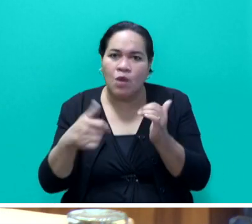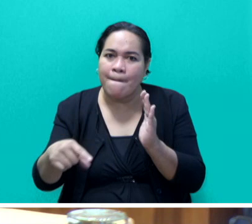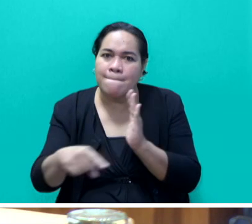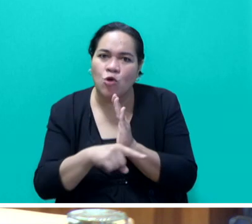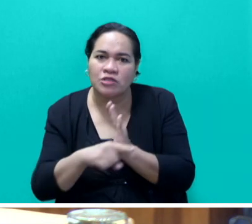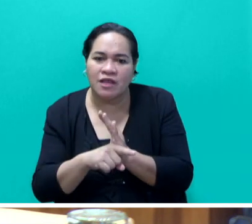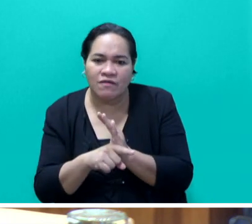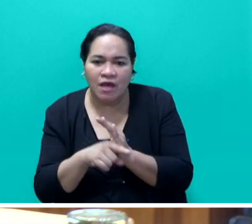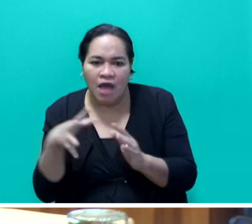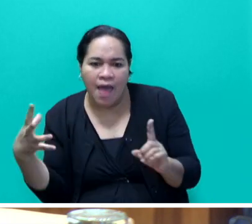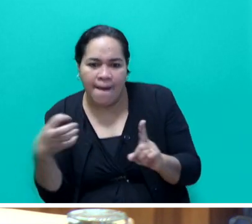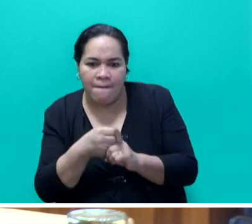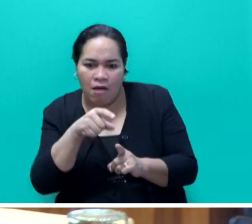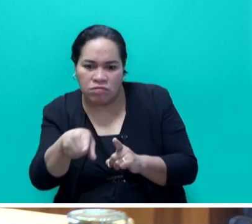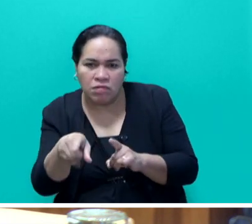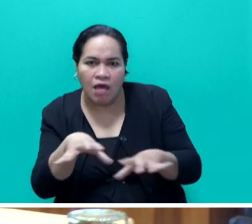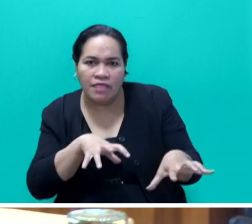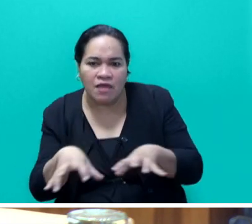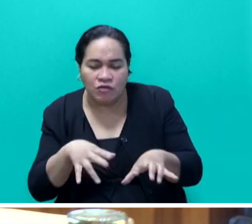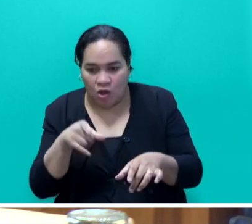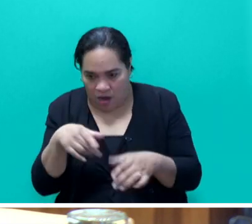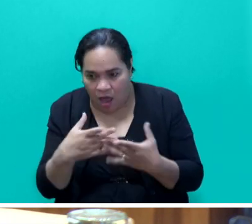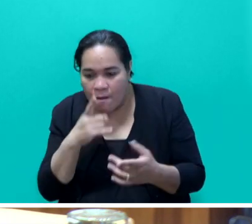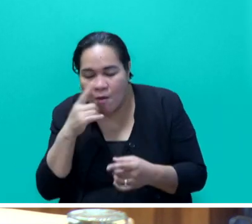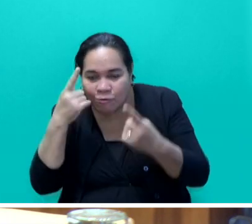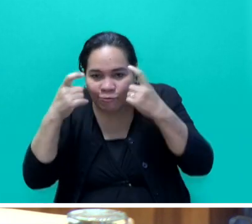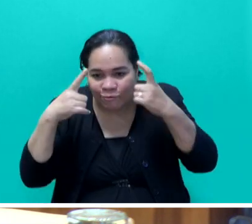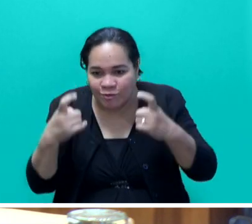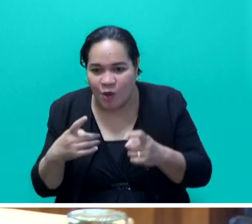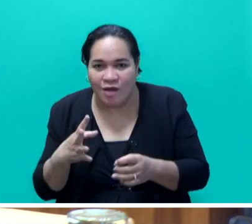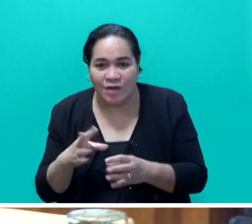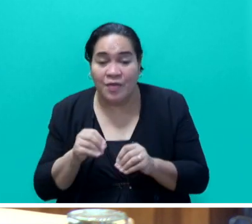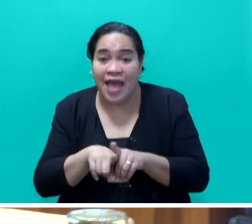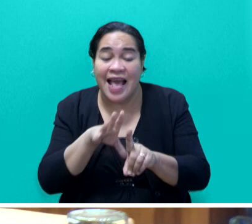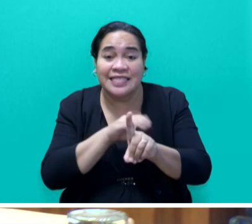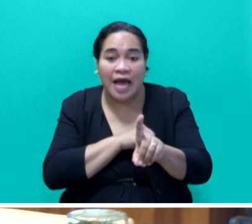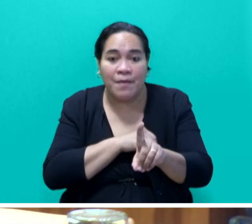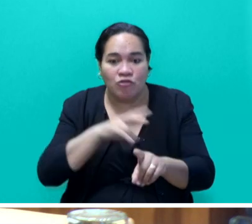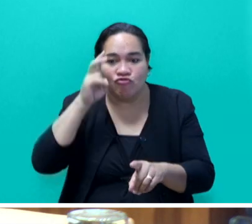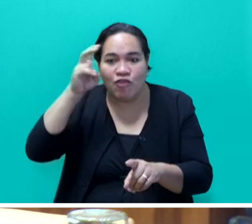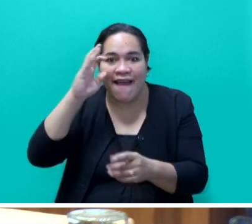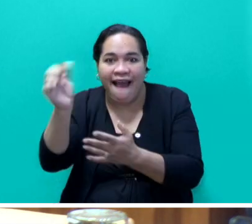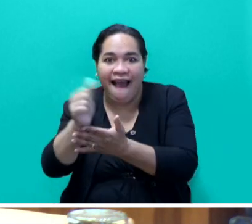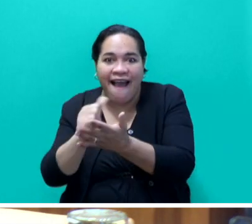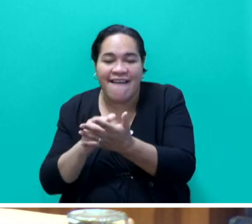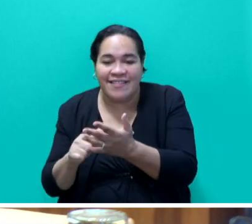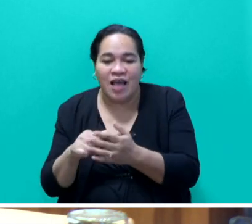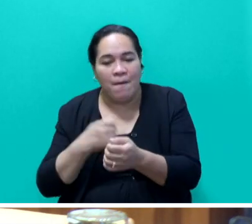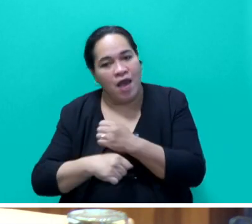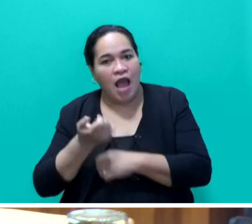cultural activities in the communities to earn a living. For example, trained artists joined the centers as